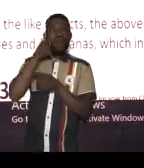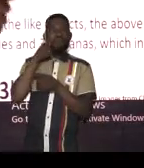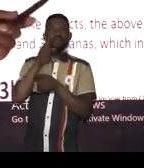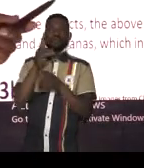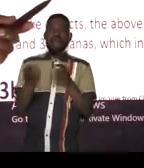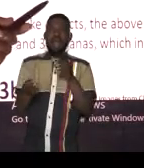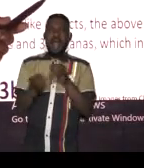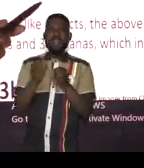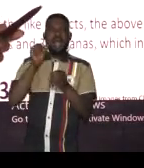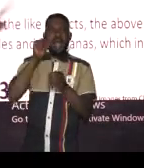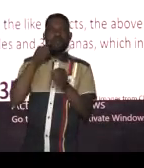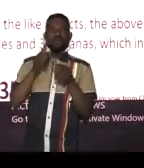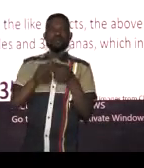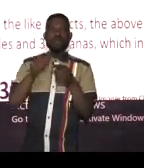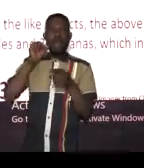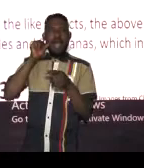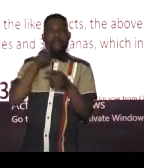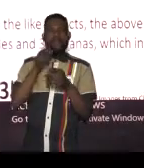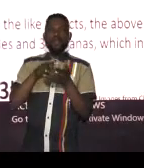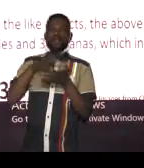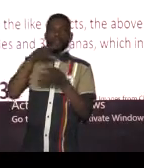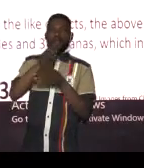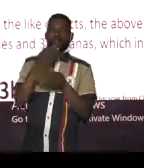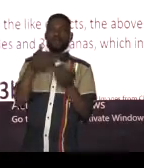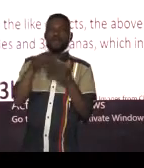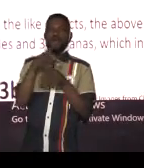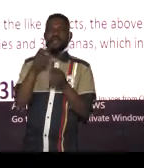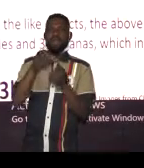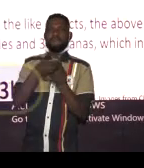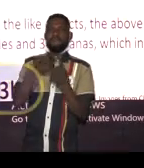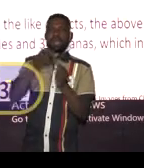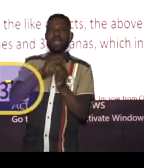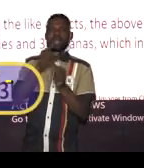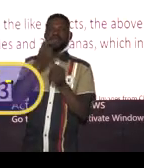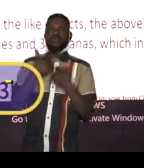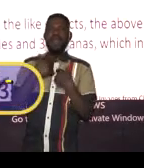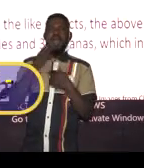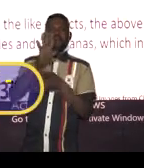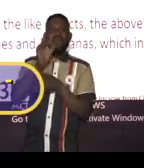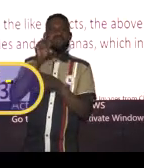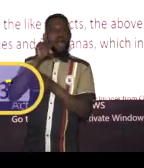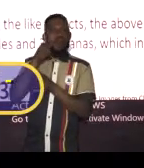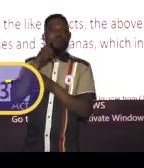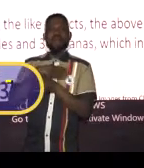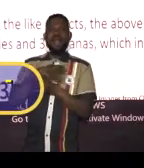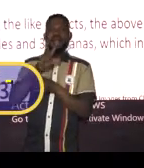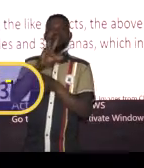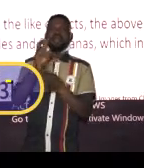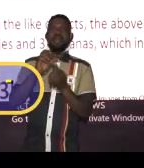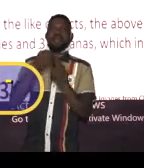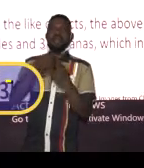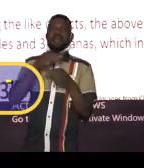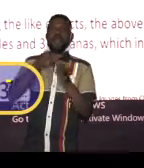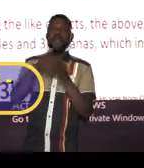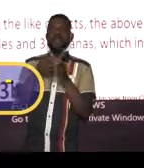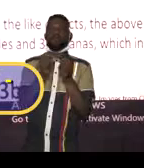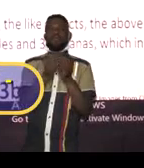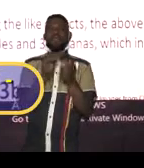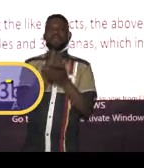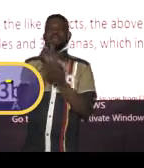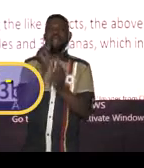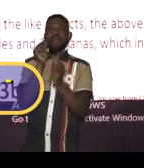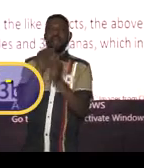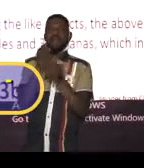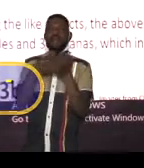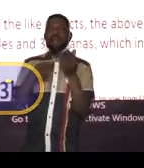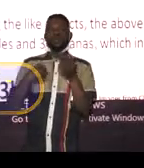add apples to apples, jumping over the bananas. So you have 5 apples and 3 bananas all together. That's exactly what we're going